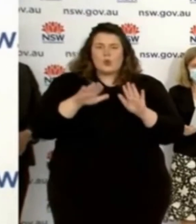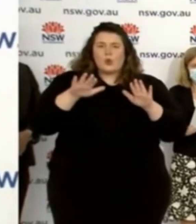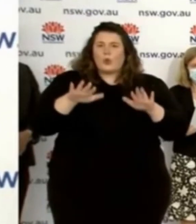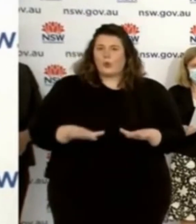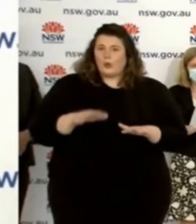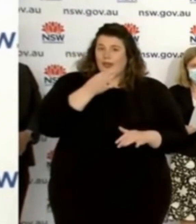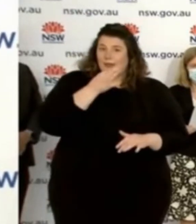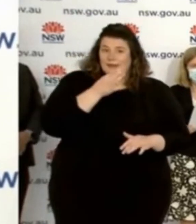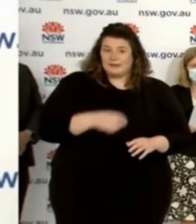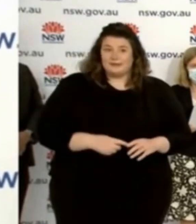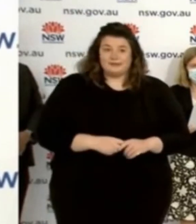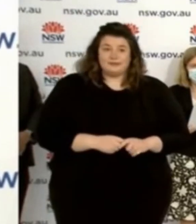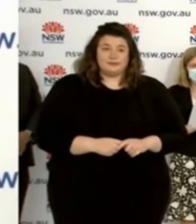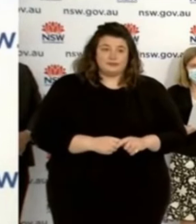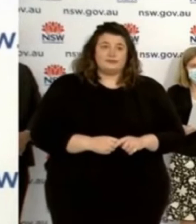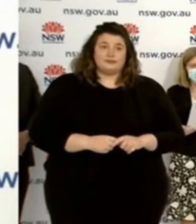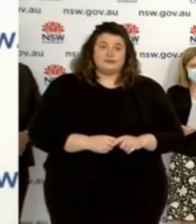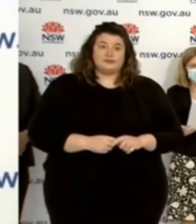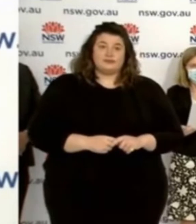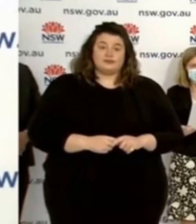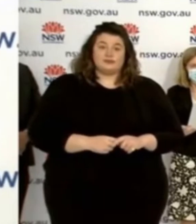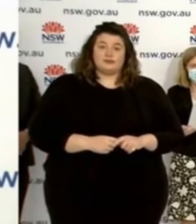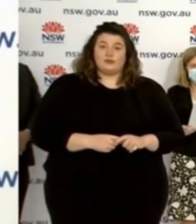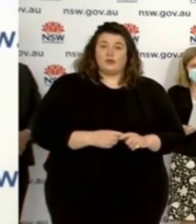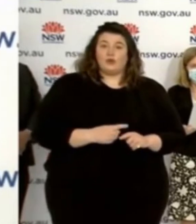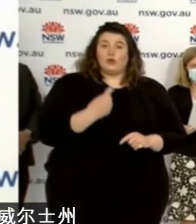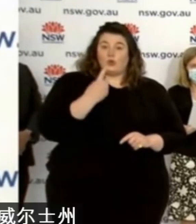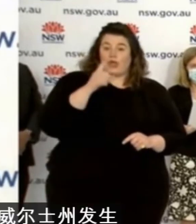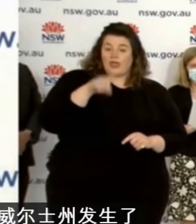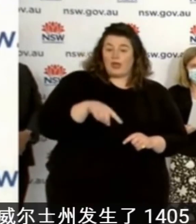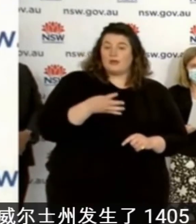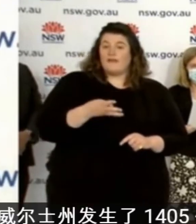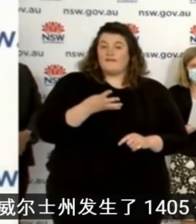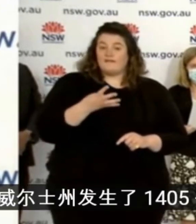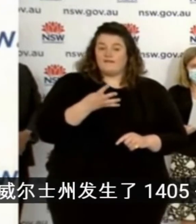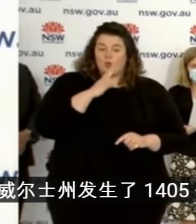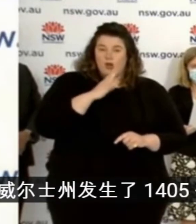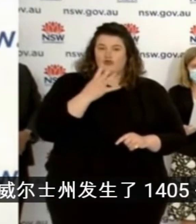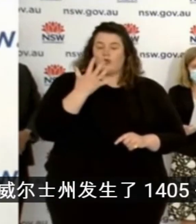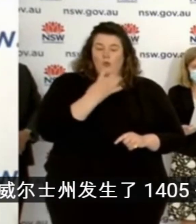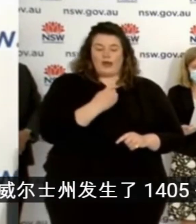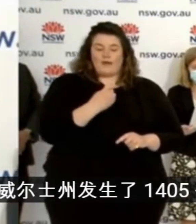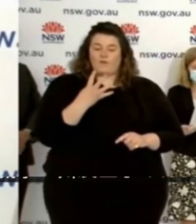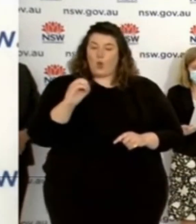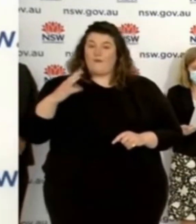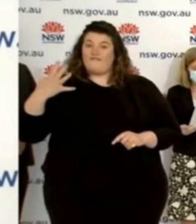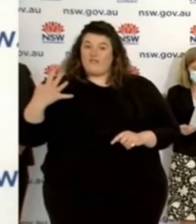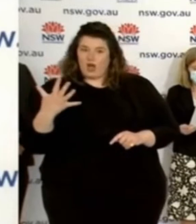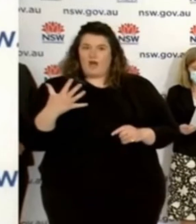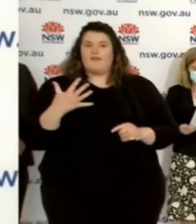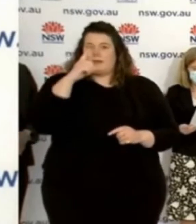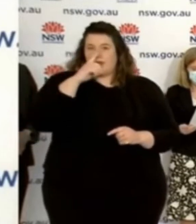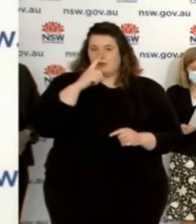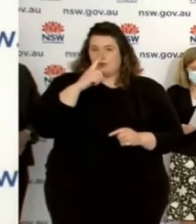today. To 8 p.m. last night, we had 1,405 cases of community transmission in New South Wales,